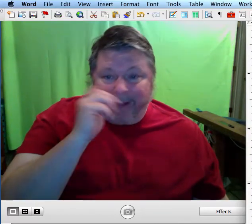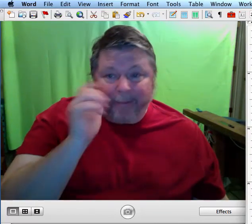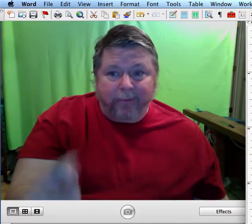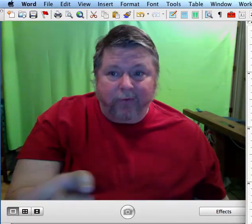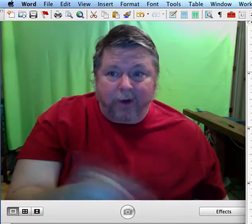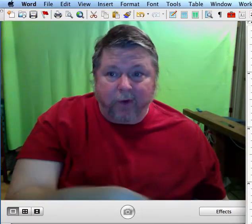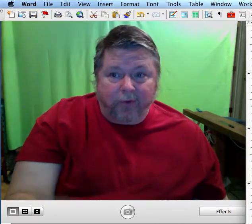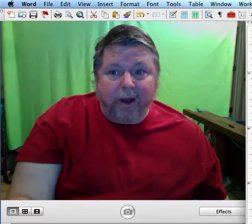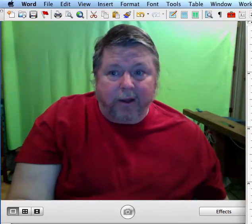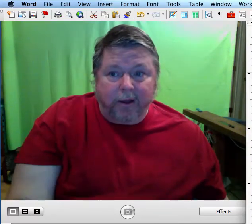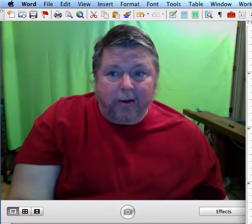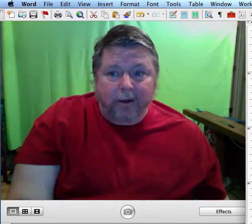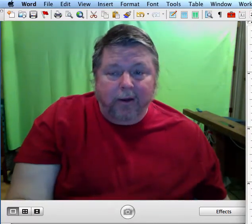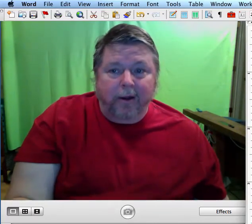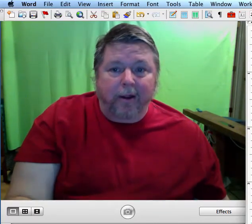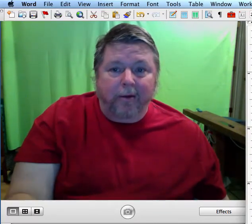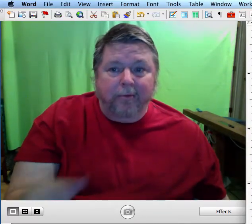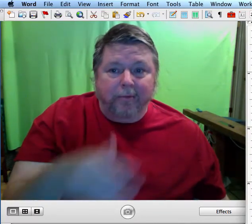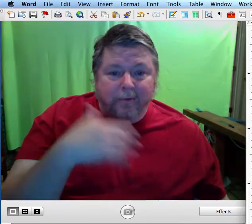go. And they might not approve you to go for anything.